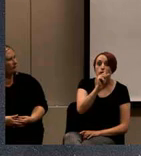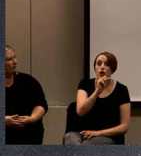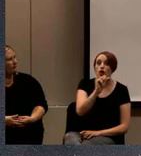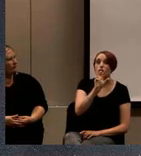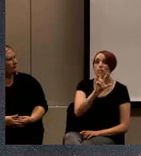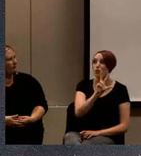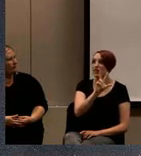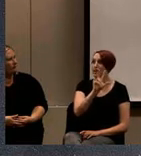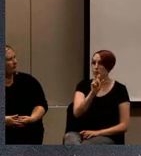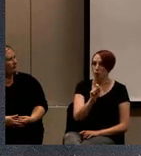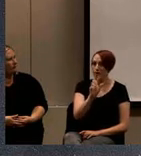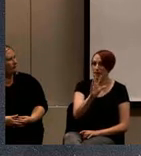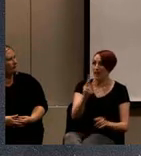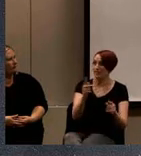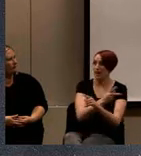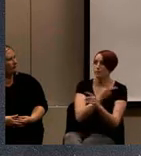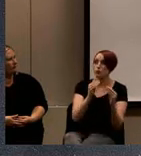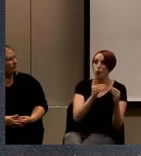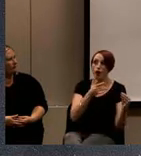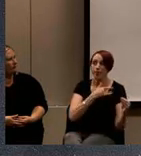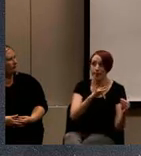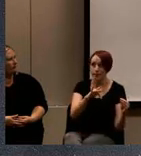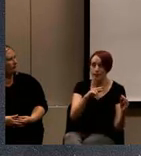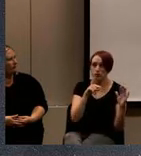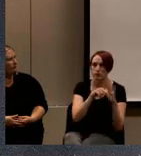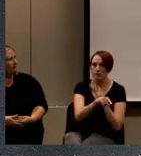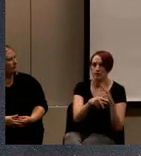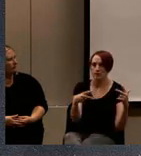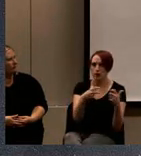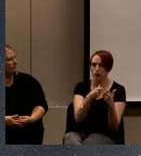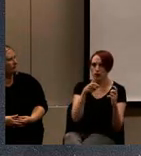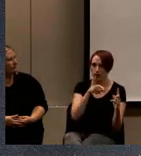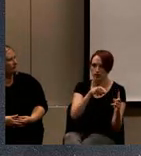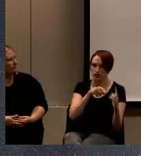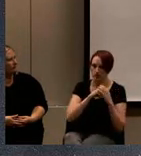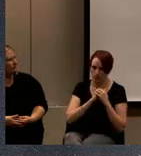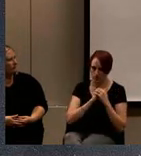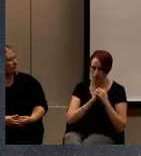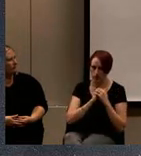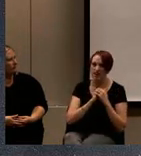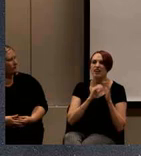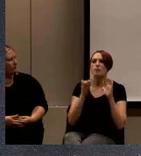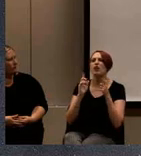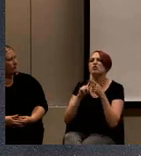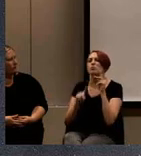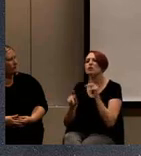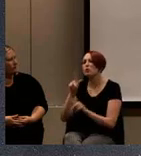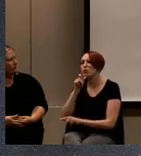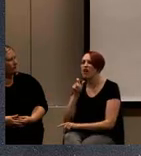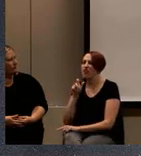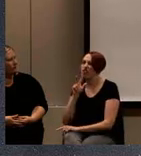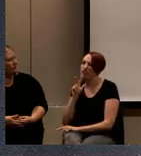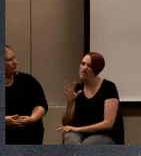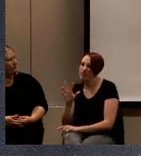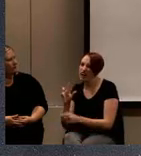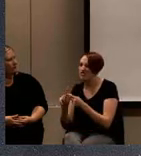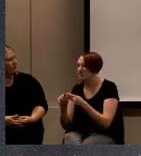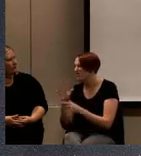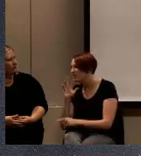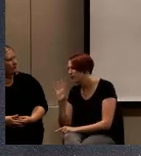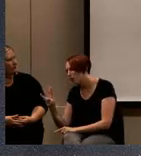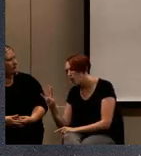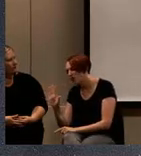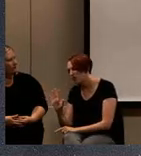as likely to be killed in a crash as drivers aged 35 to 54. But